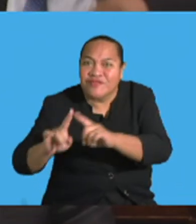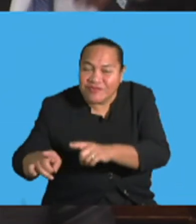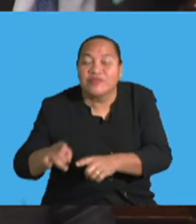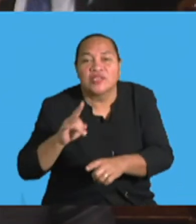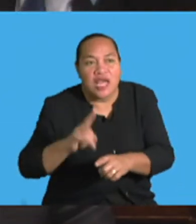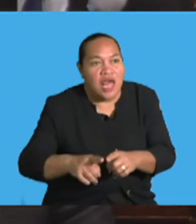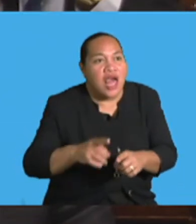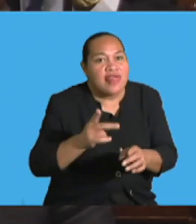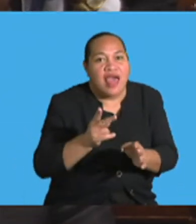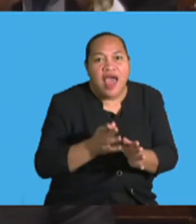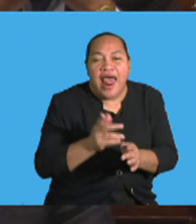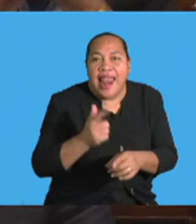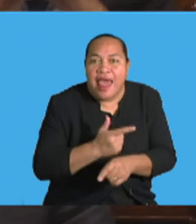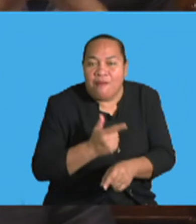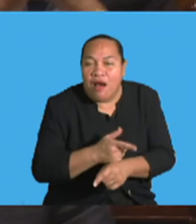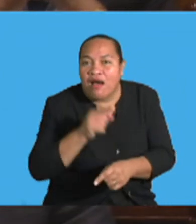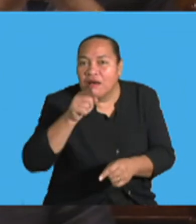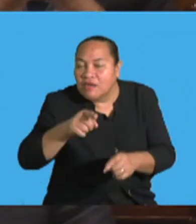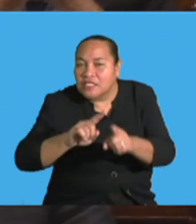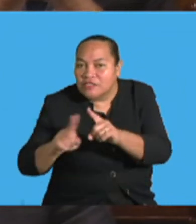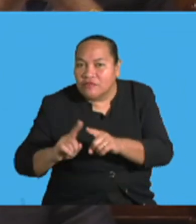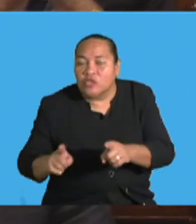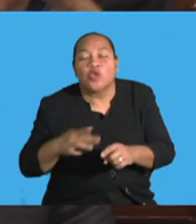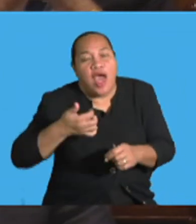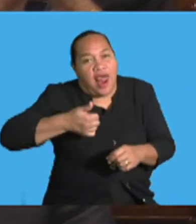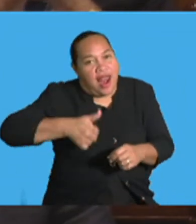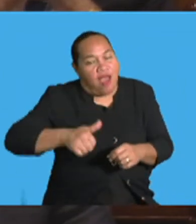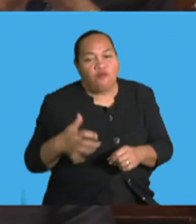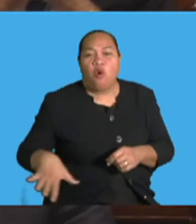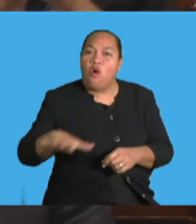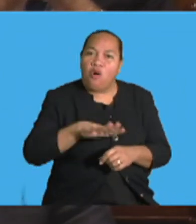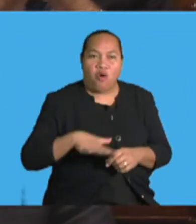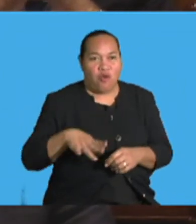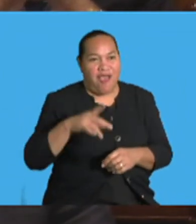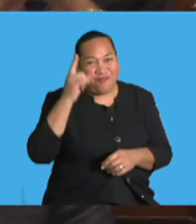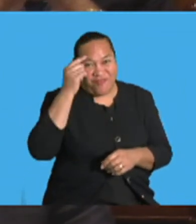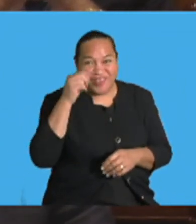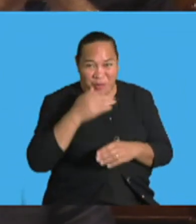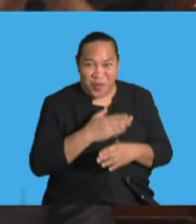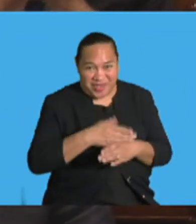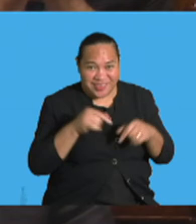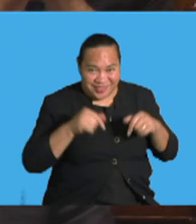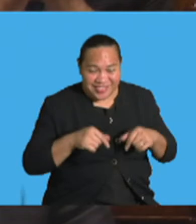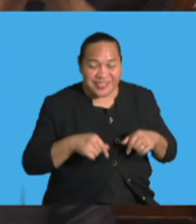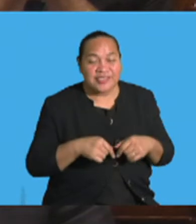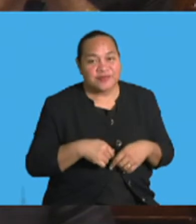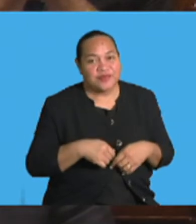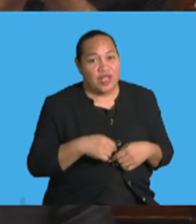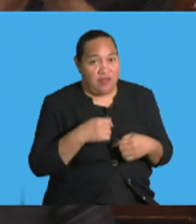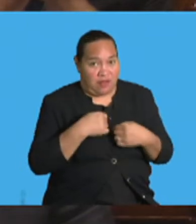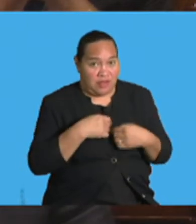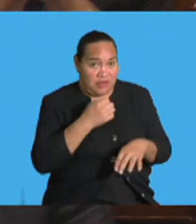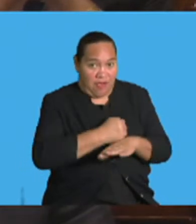Labour Scheme allows equal opportunities to all Fijian workers. Our obligation is to assist in the